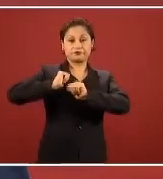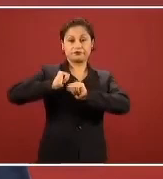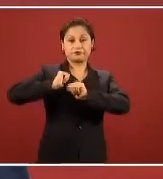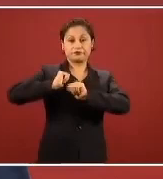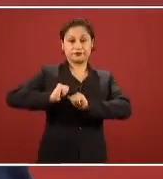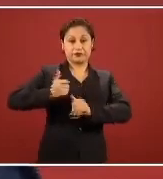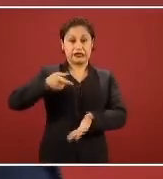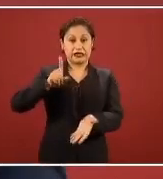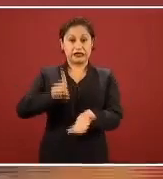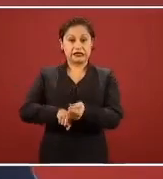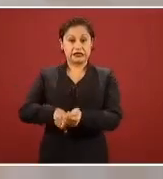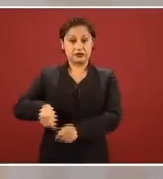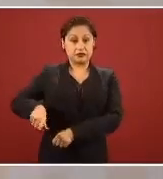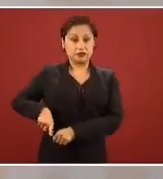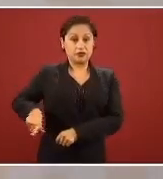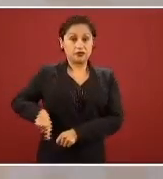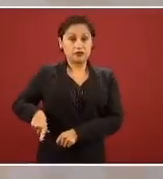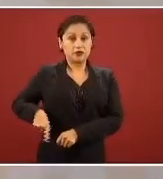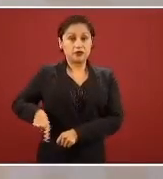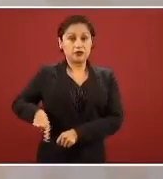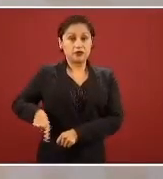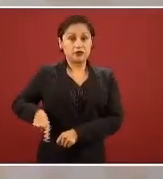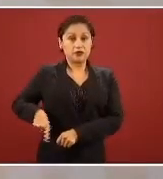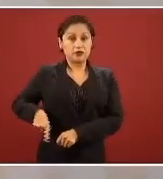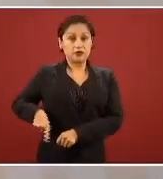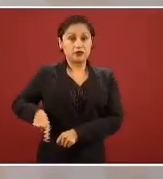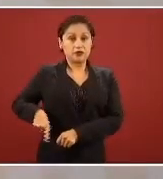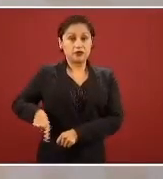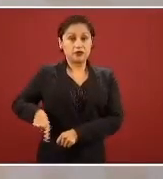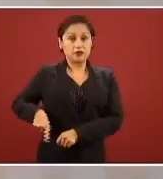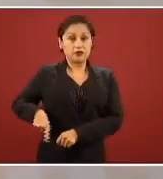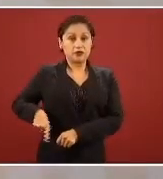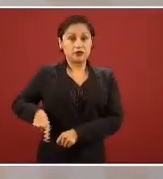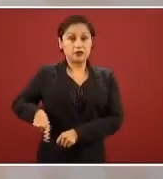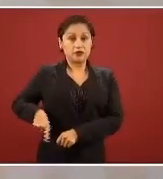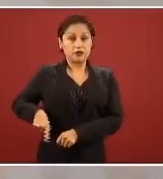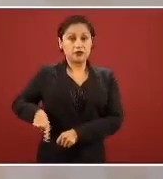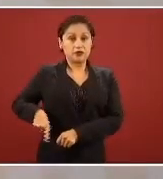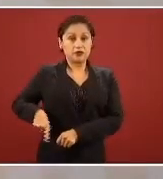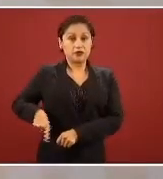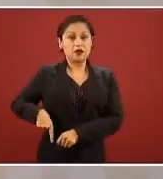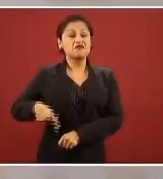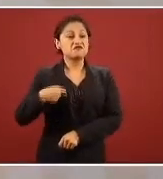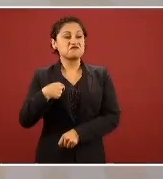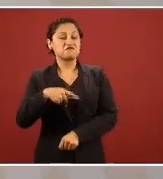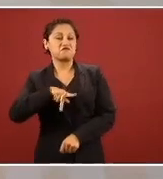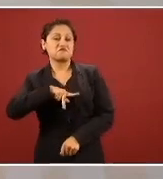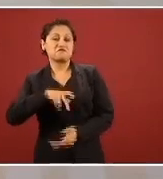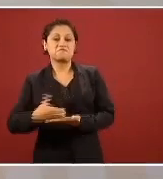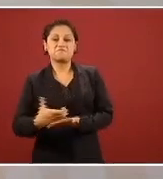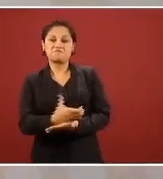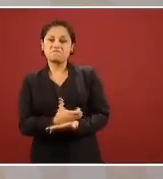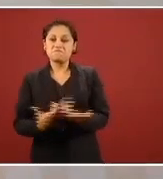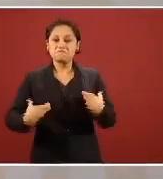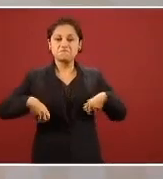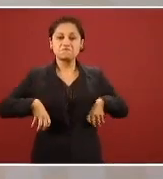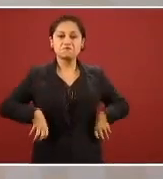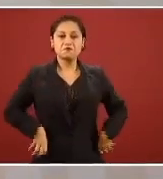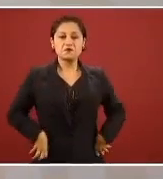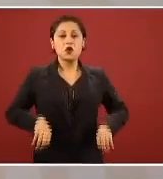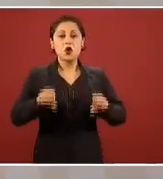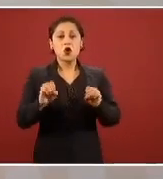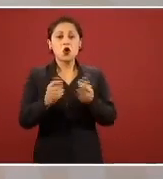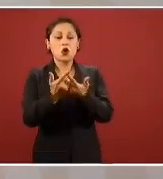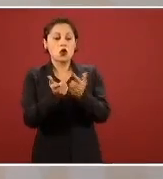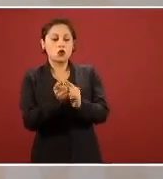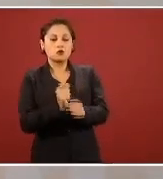pull out, provecho en lo personal, you take out your personal gain, o para favorecer a grupos,